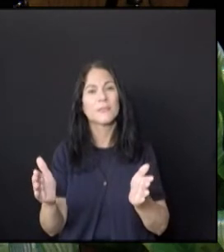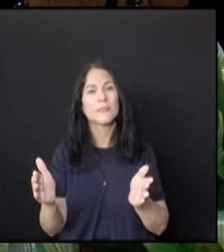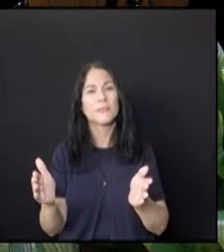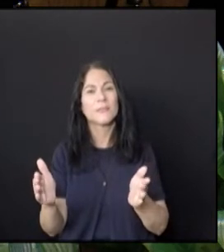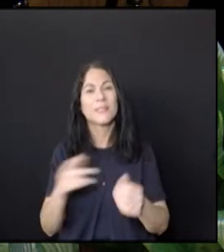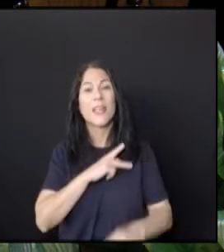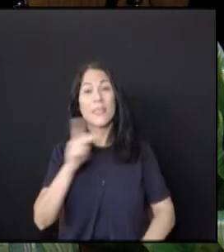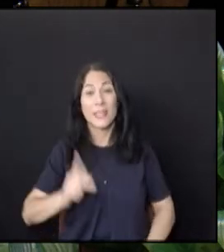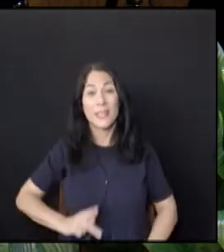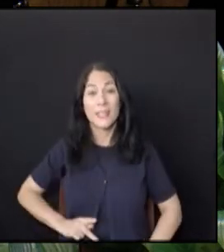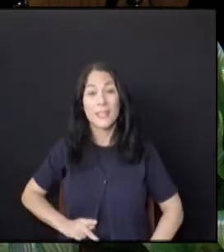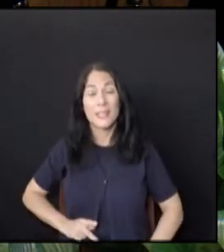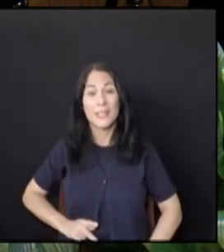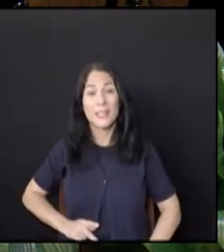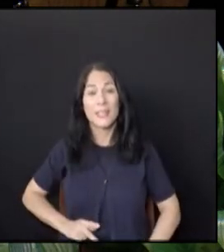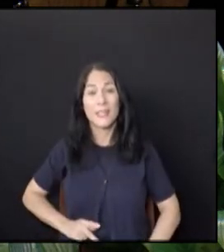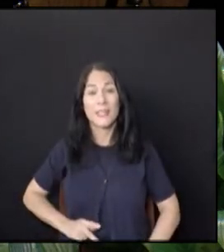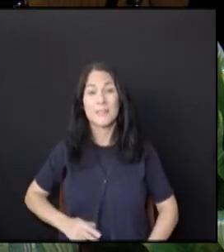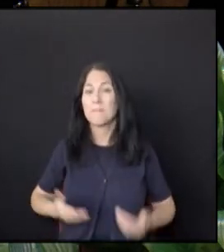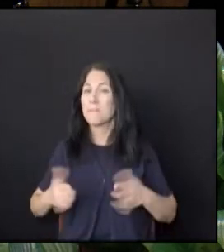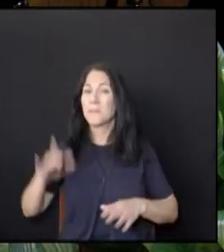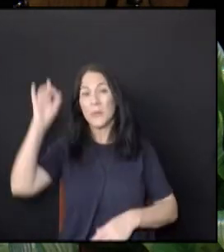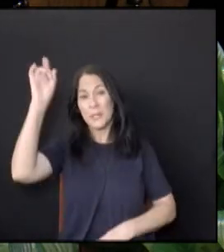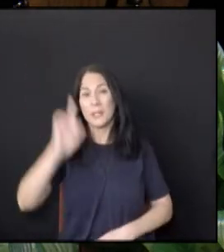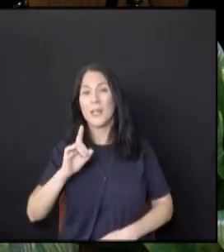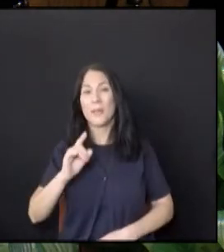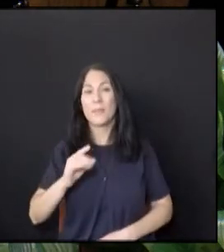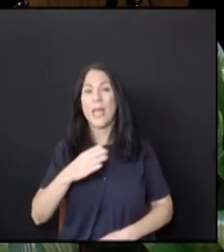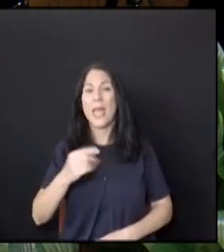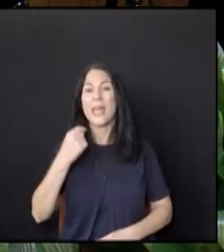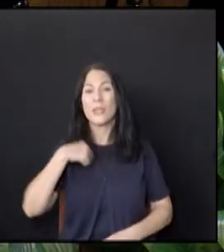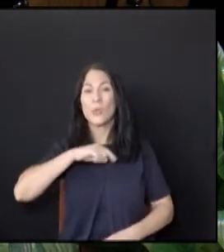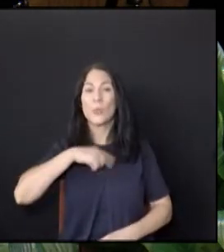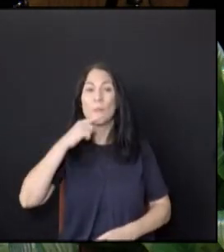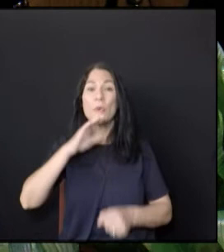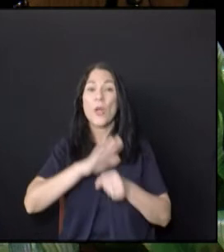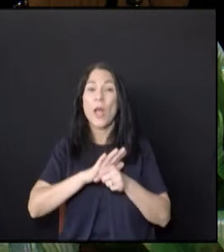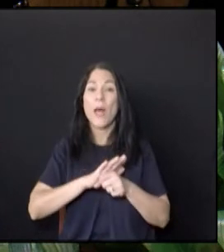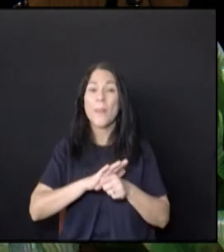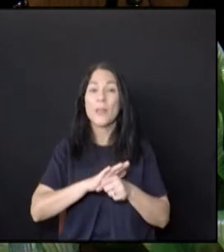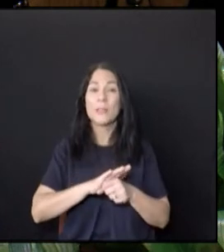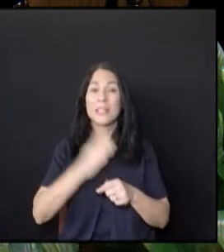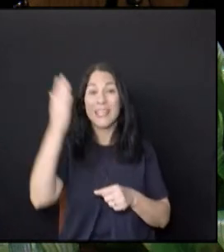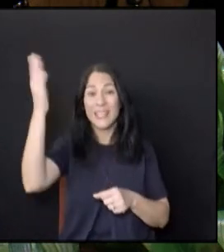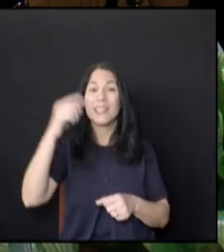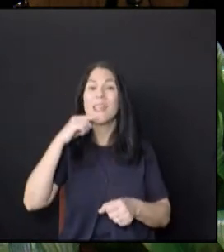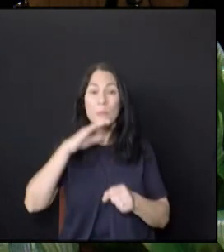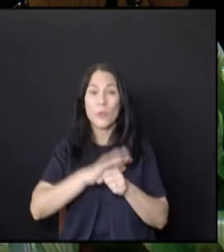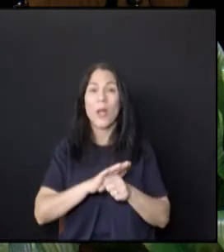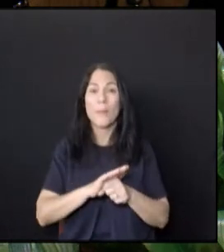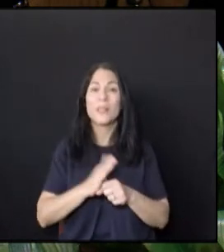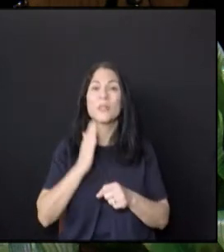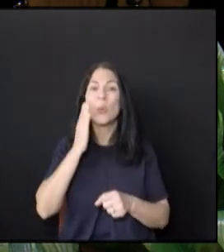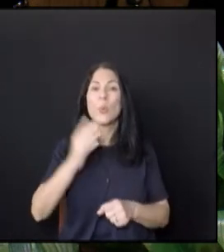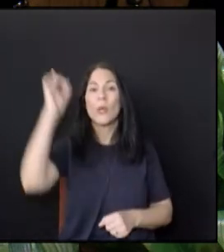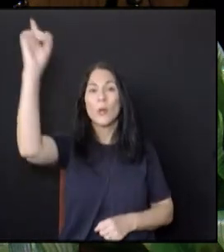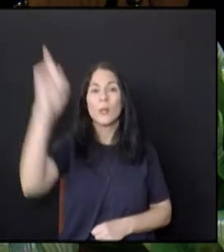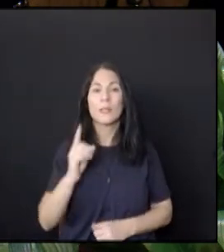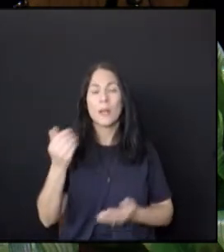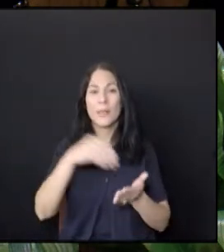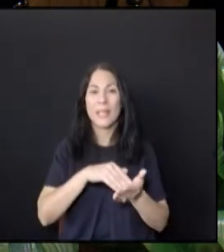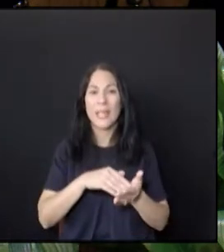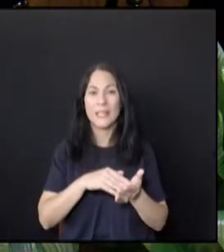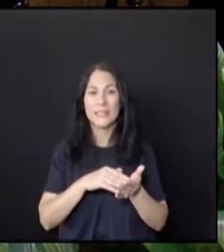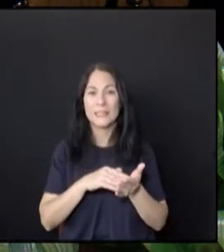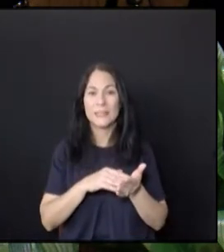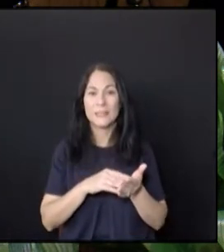The King has come, and we are promised that he is coming again. And in this time between the